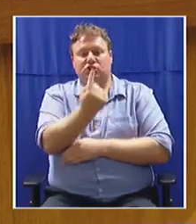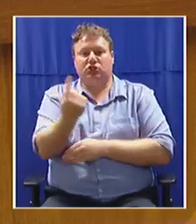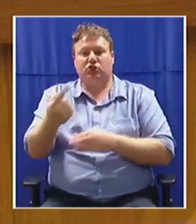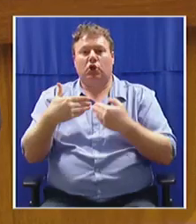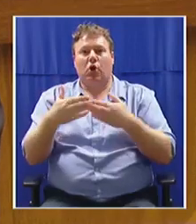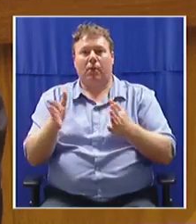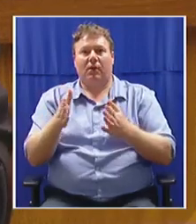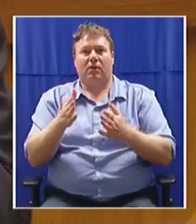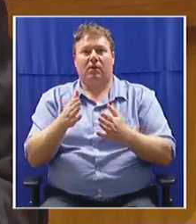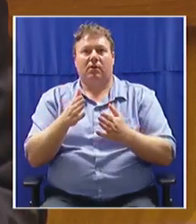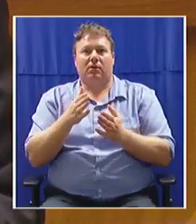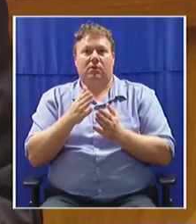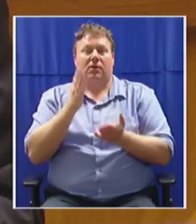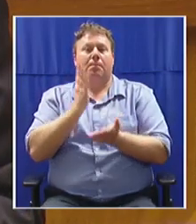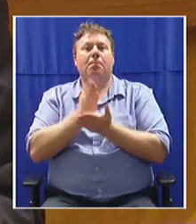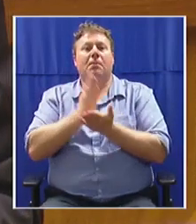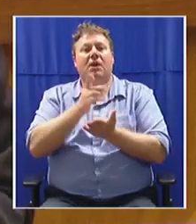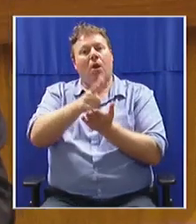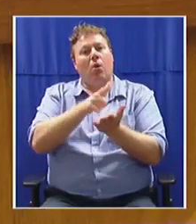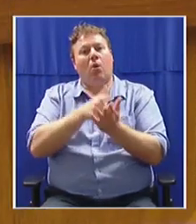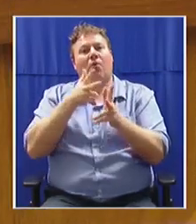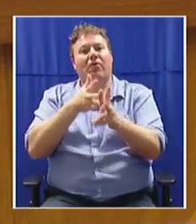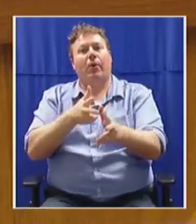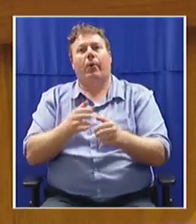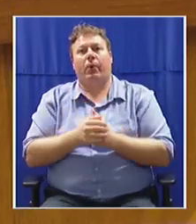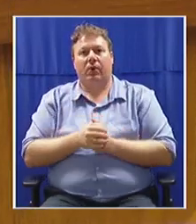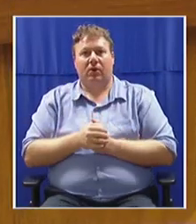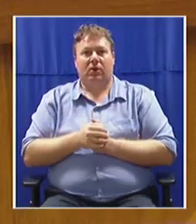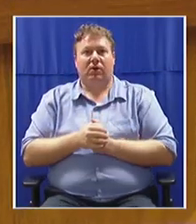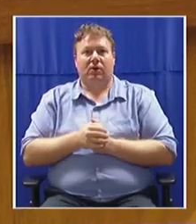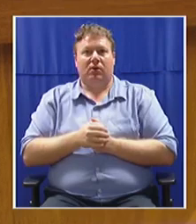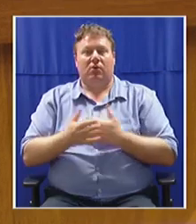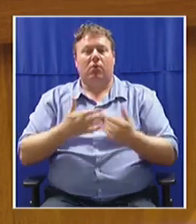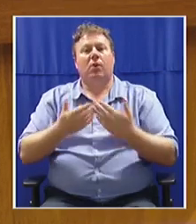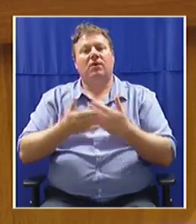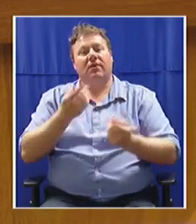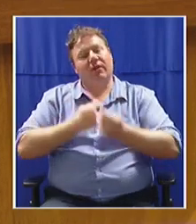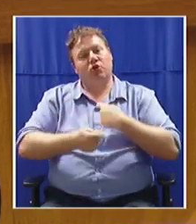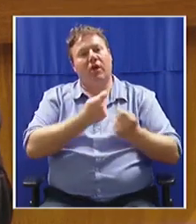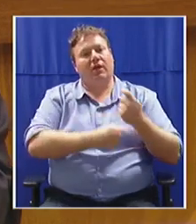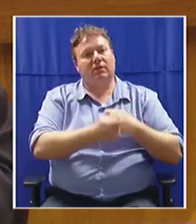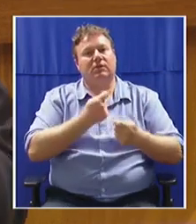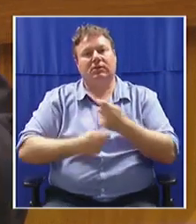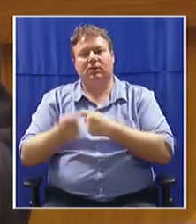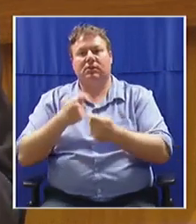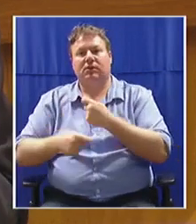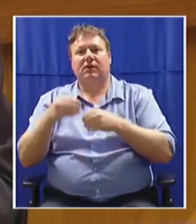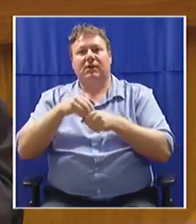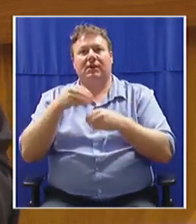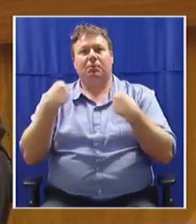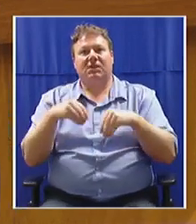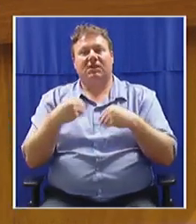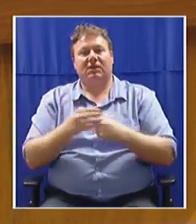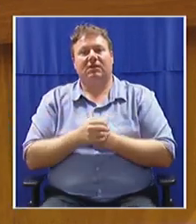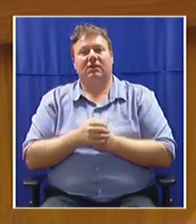the prescripts of the law. And whatever is being traded in those businesses, government